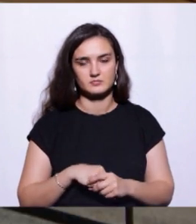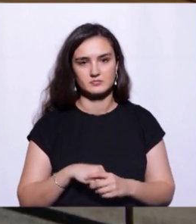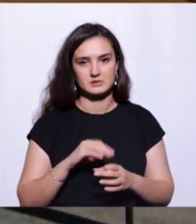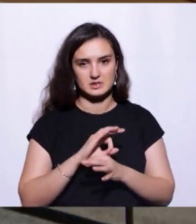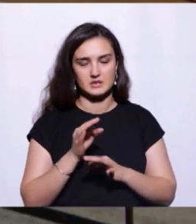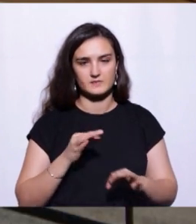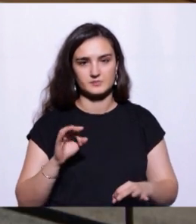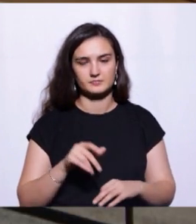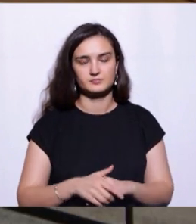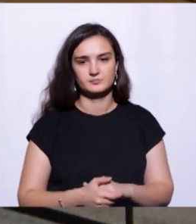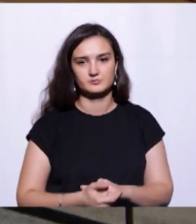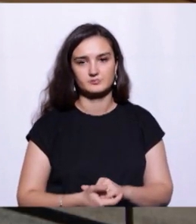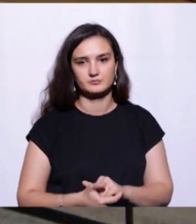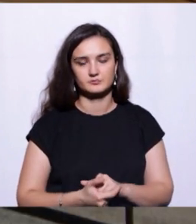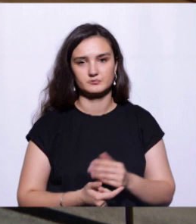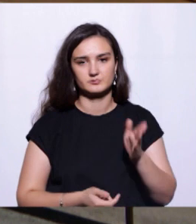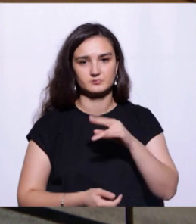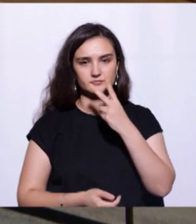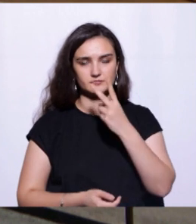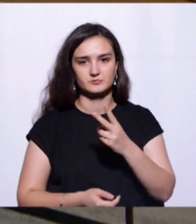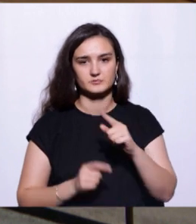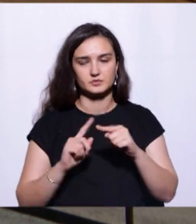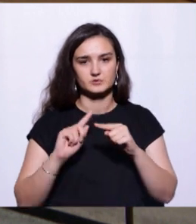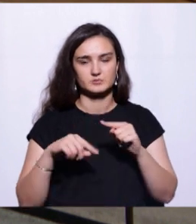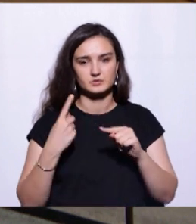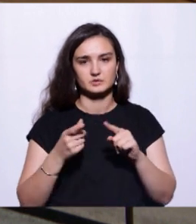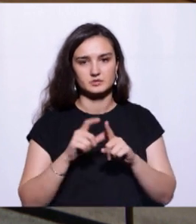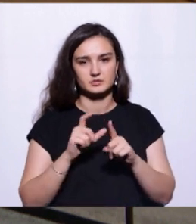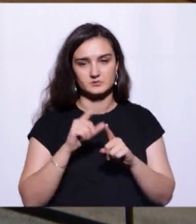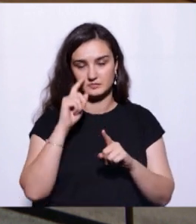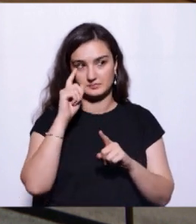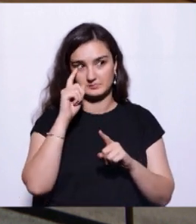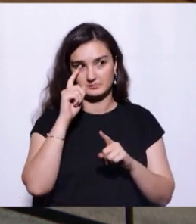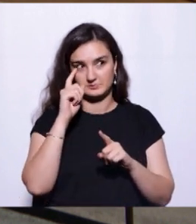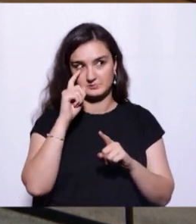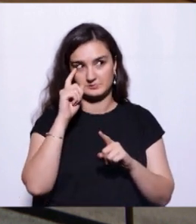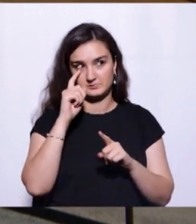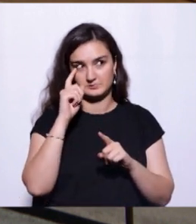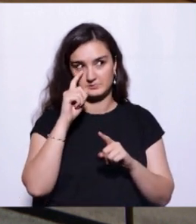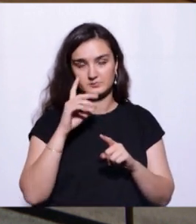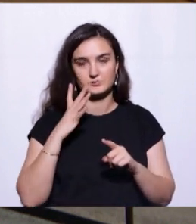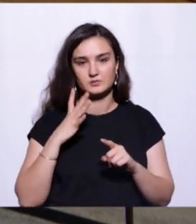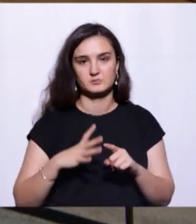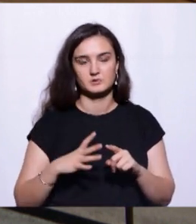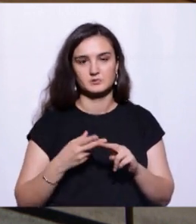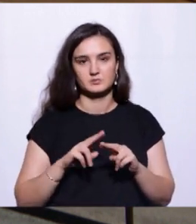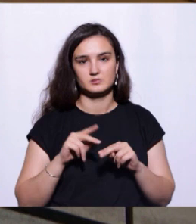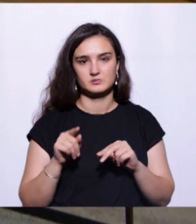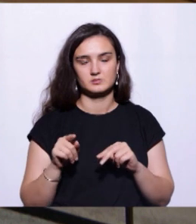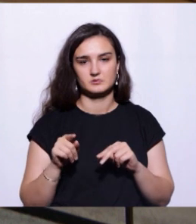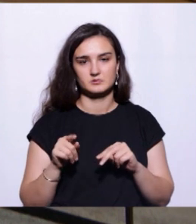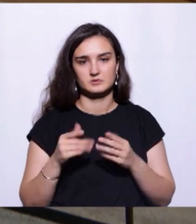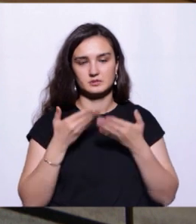Intestine, natslavi. Let's look at our next word, which is patient. Patient is a very